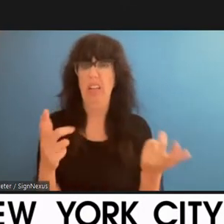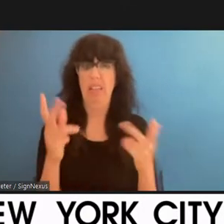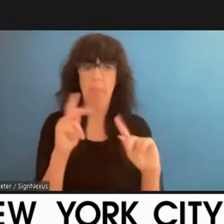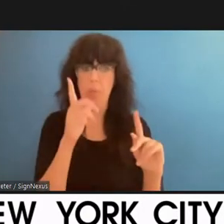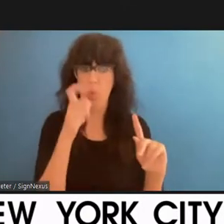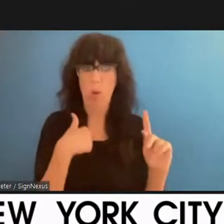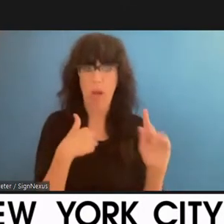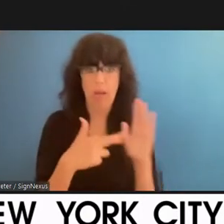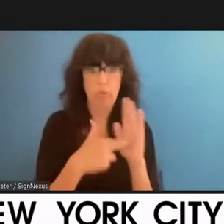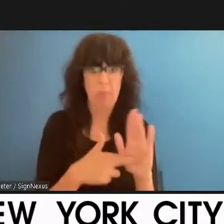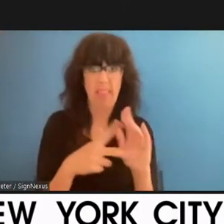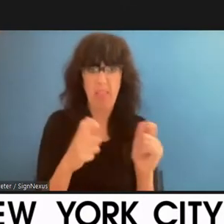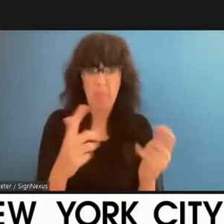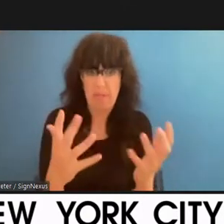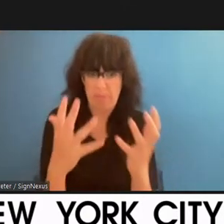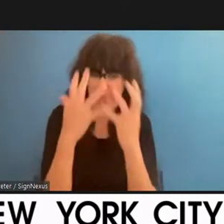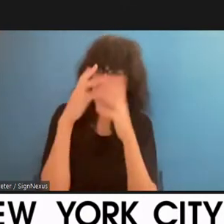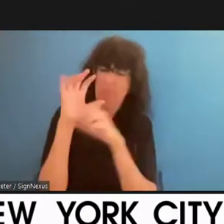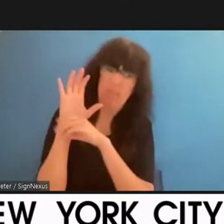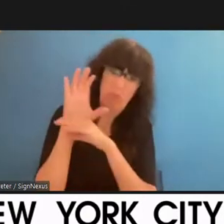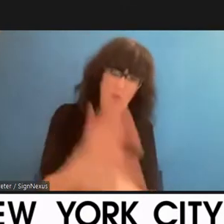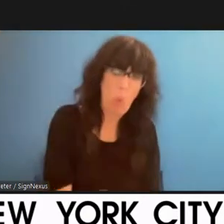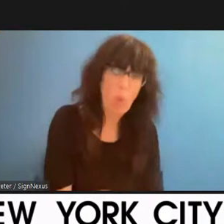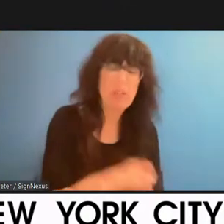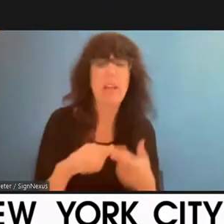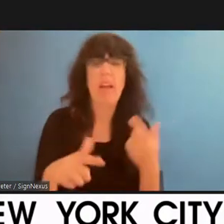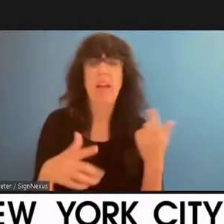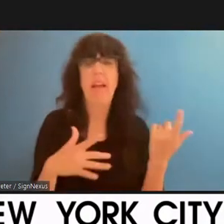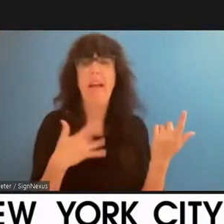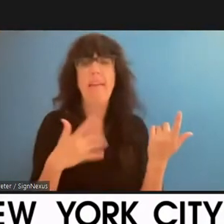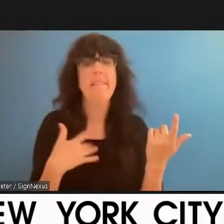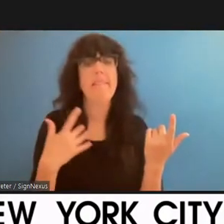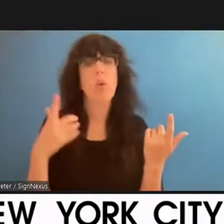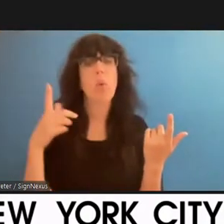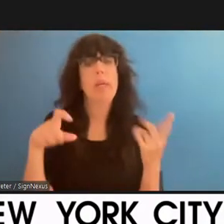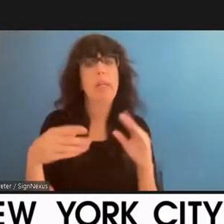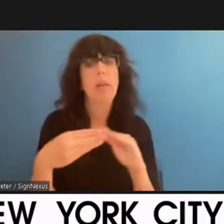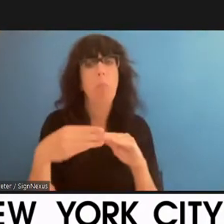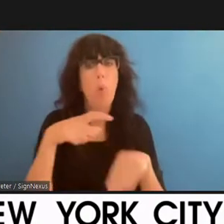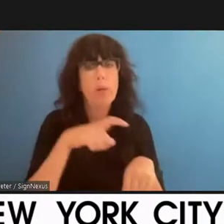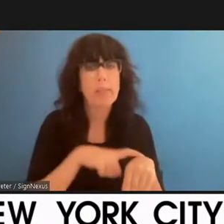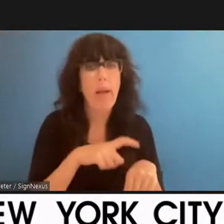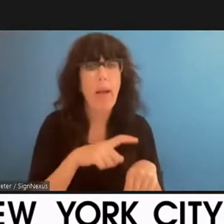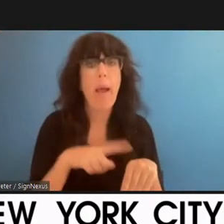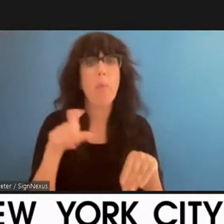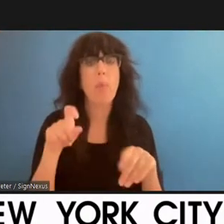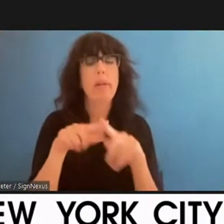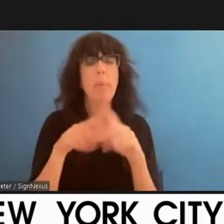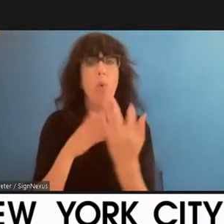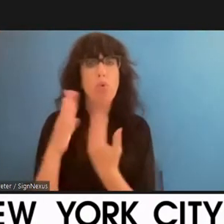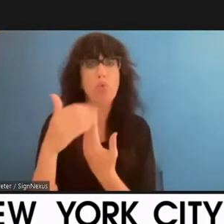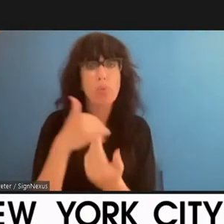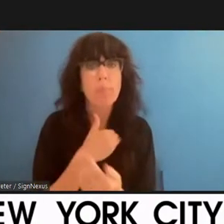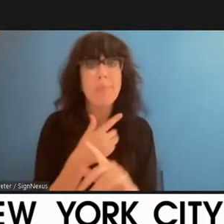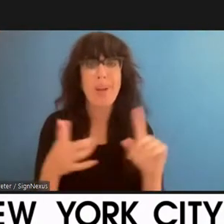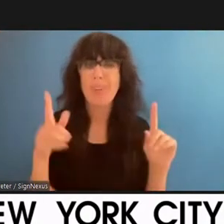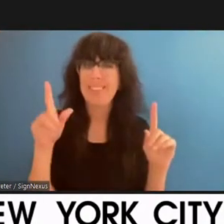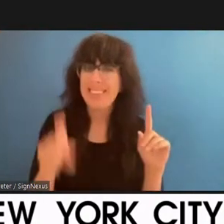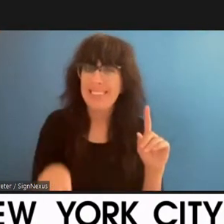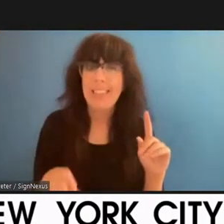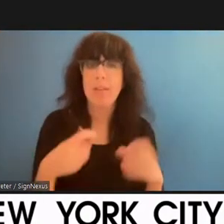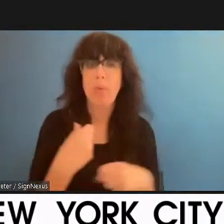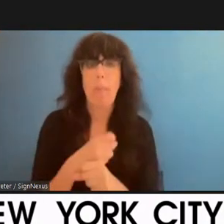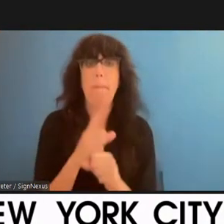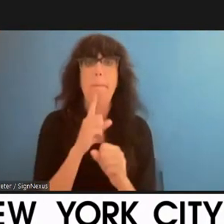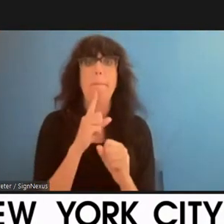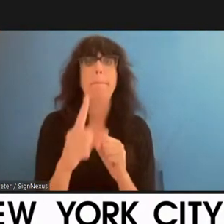yorkers and i think that there's more time and transparency that is needed to ensure that